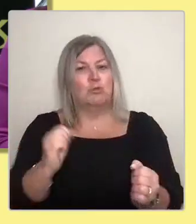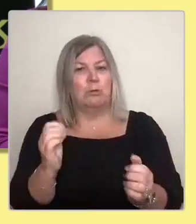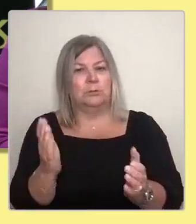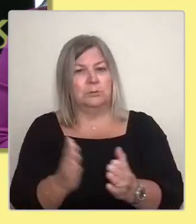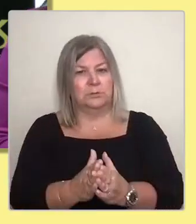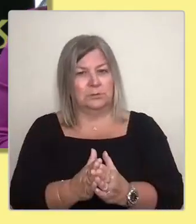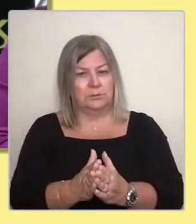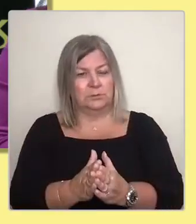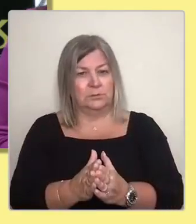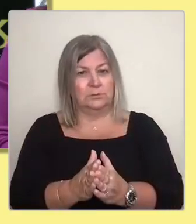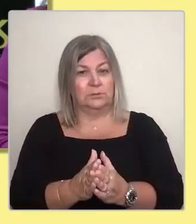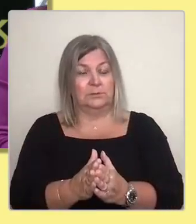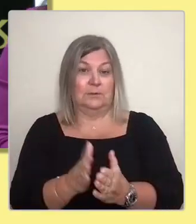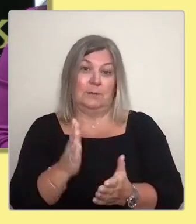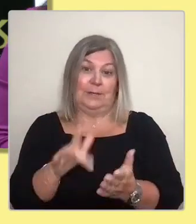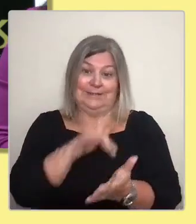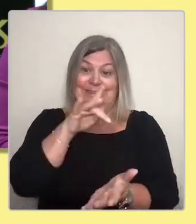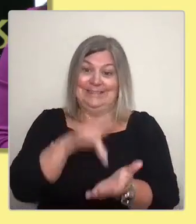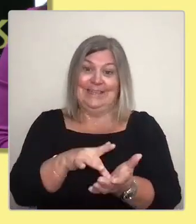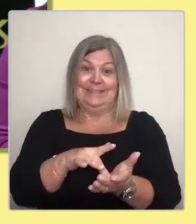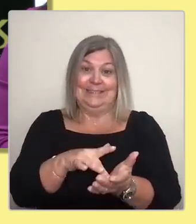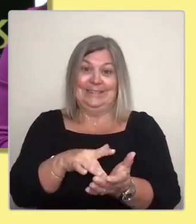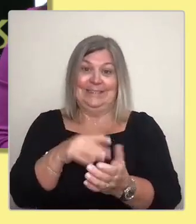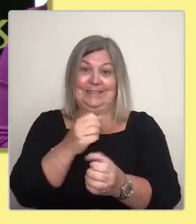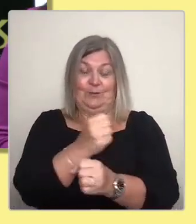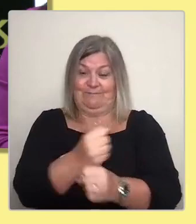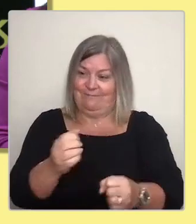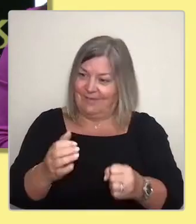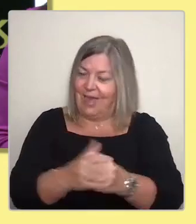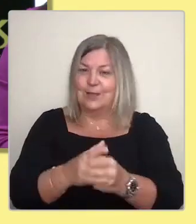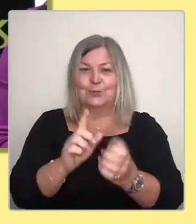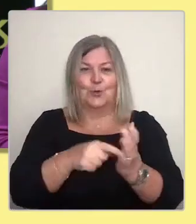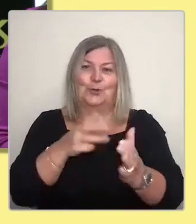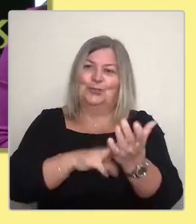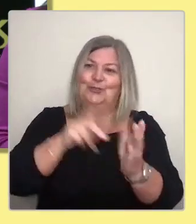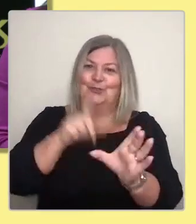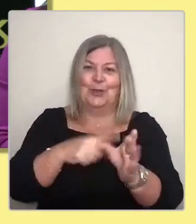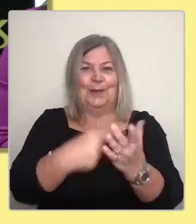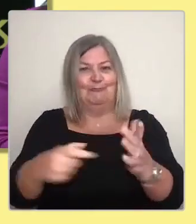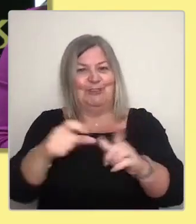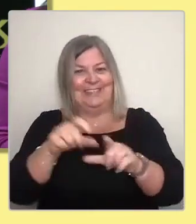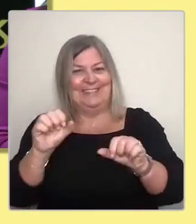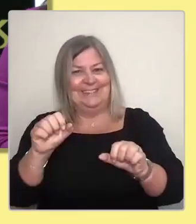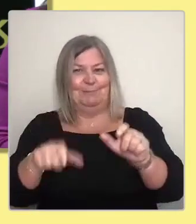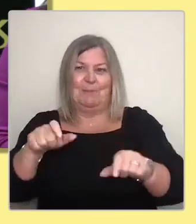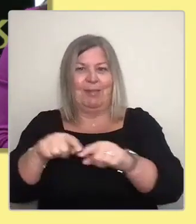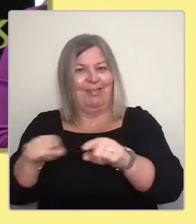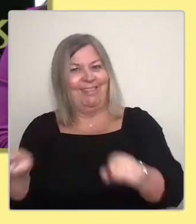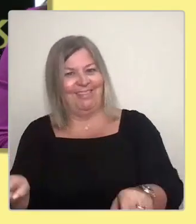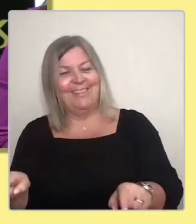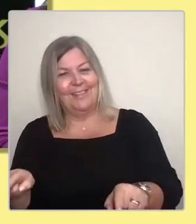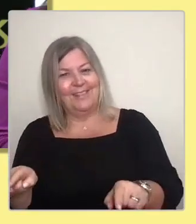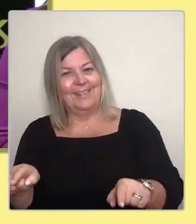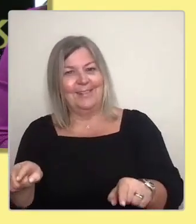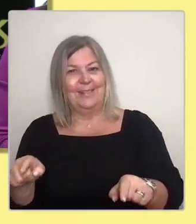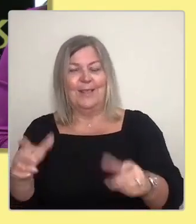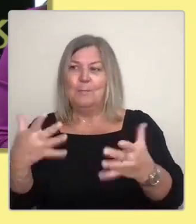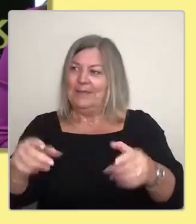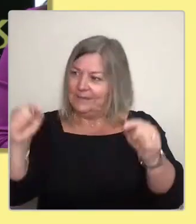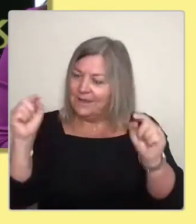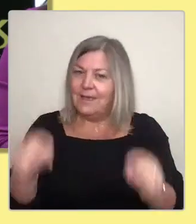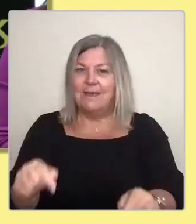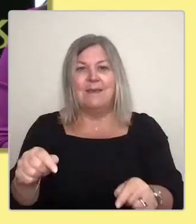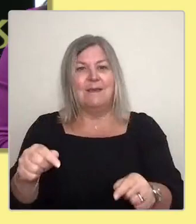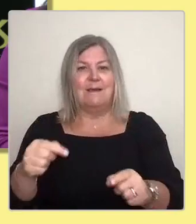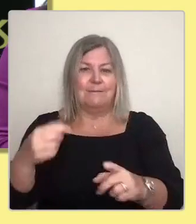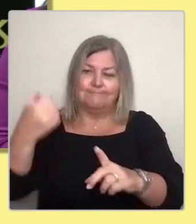progressive values than the city of Jimmy Reid, right? The city that has stood time and time again